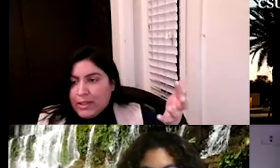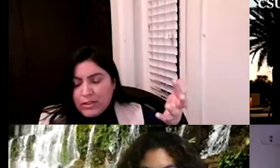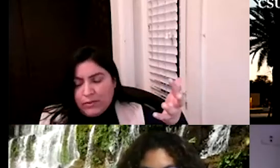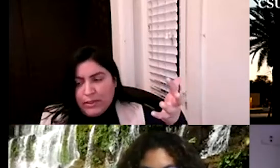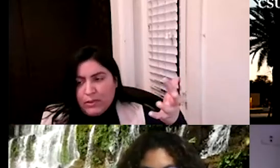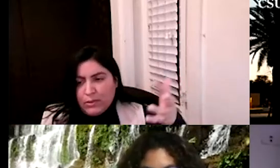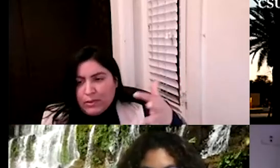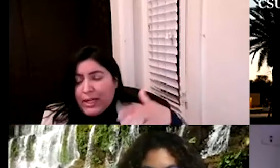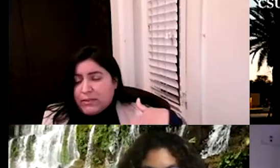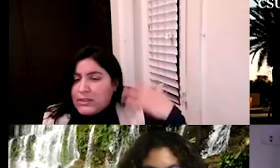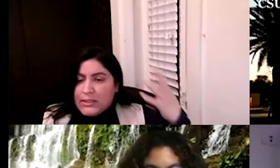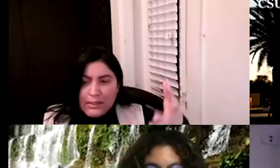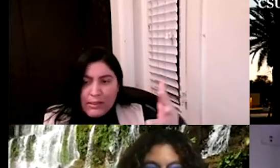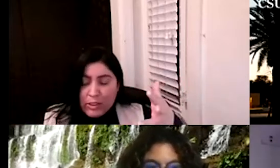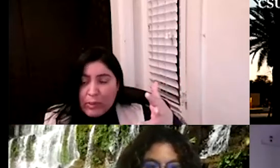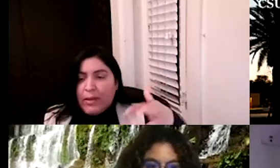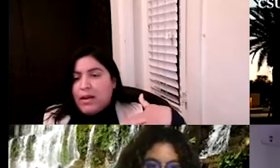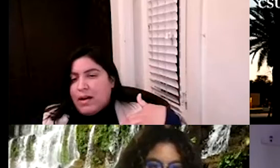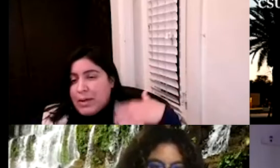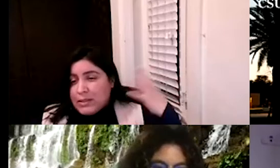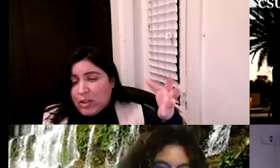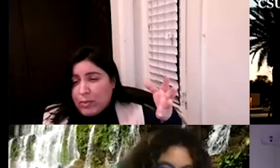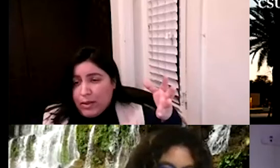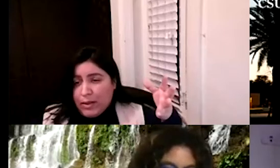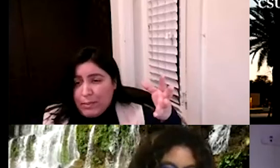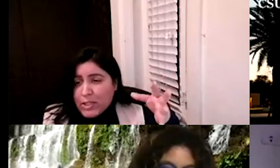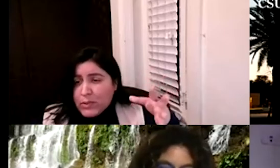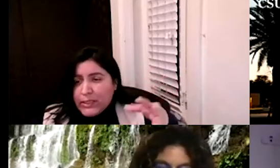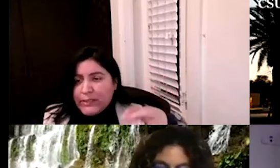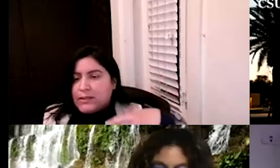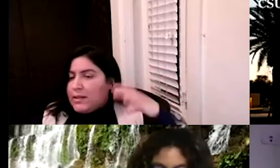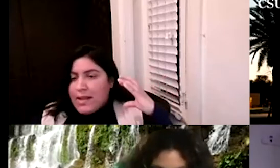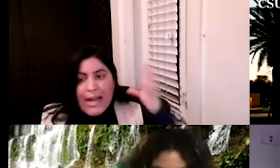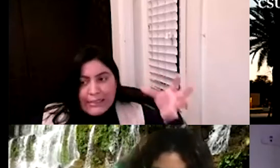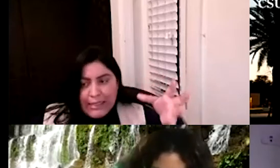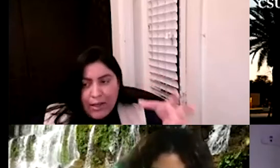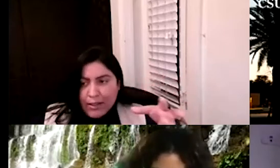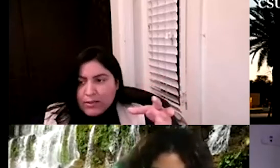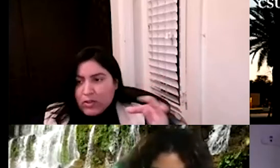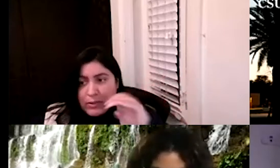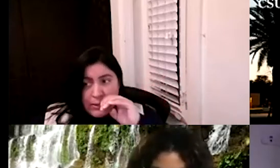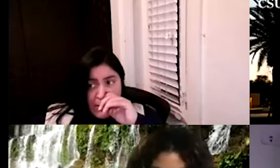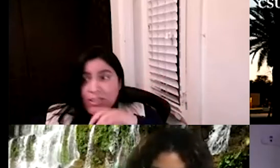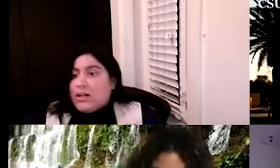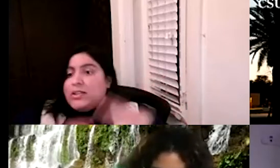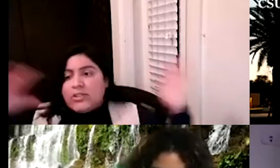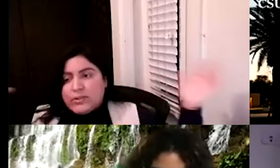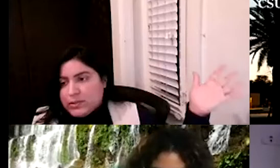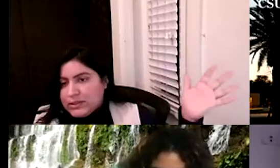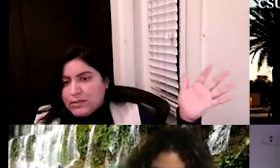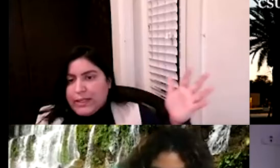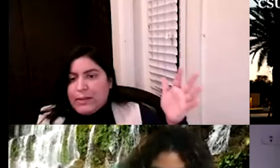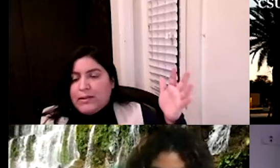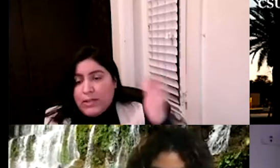helping hundreds of individuals apply for citizenship, amongst other immigration reliefs, access healthcare services, teach hundreds